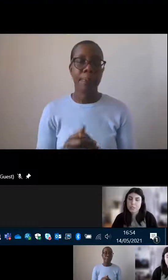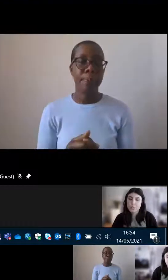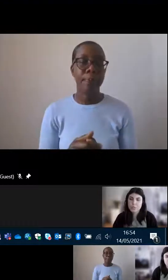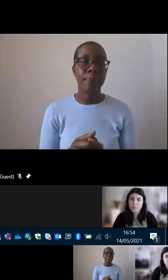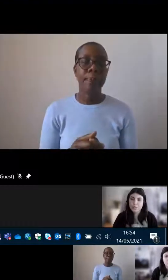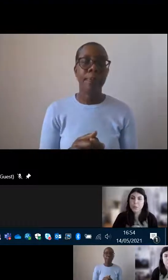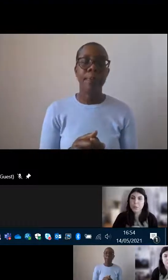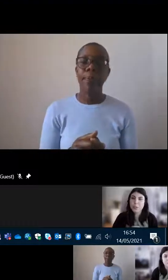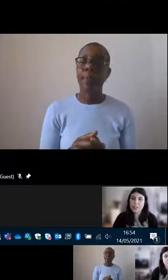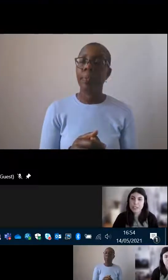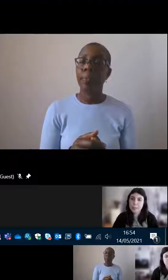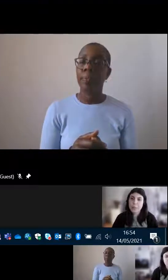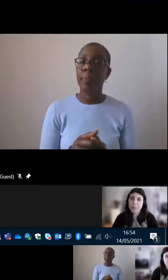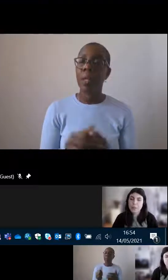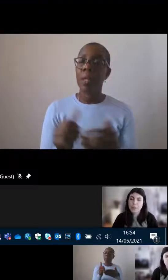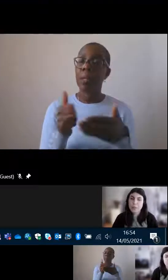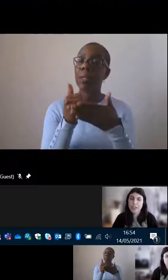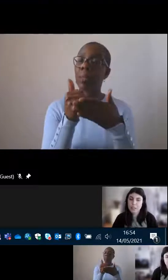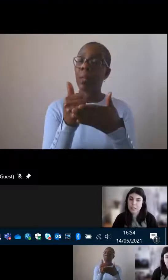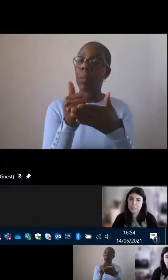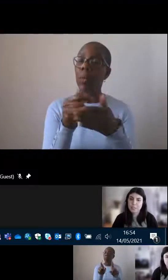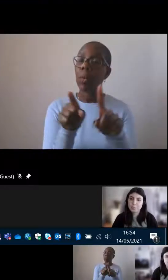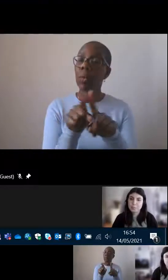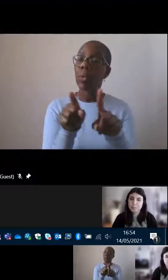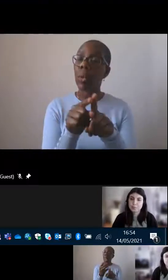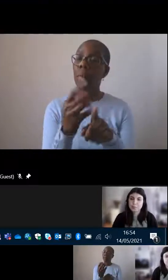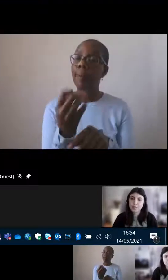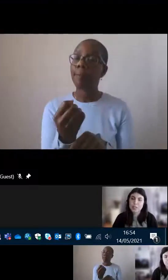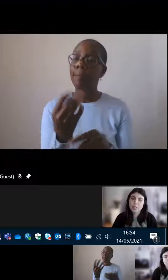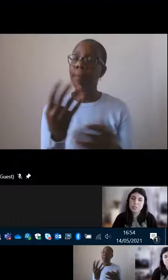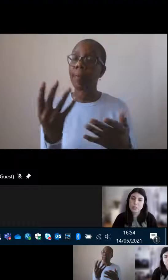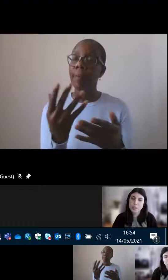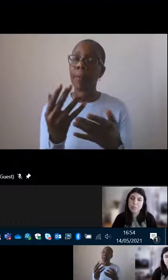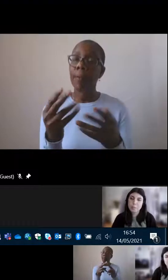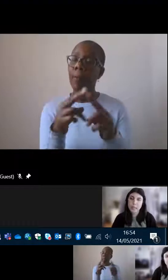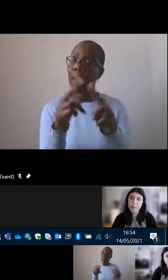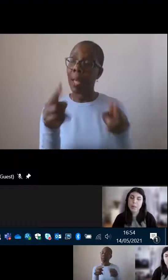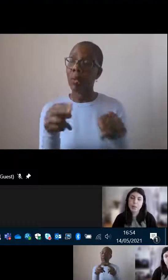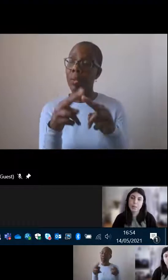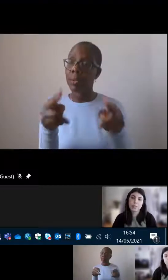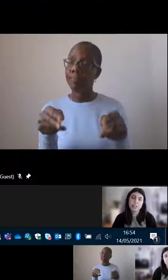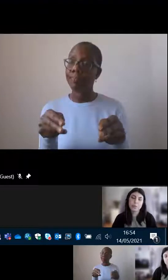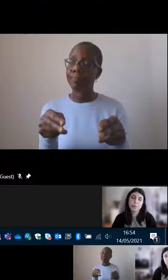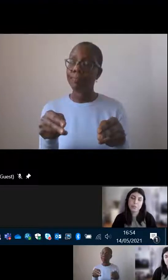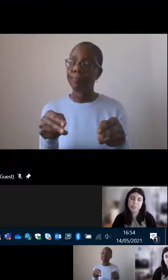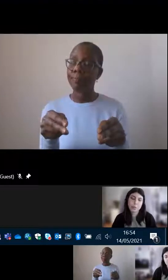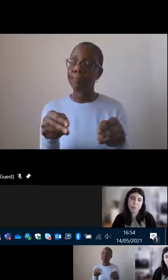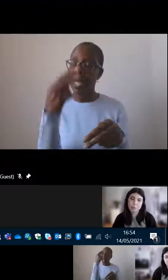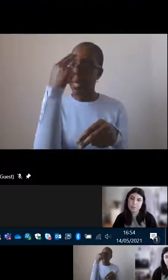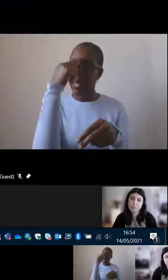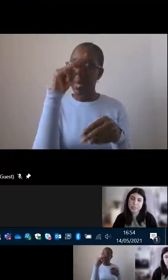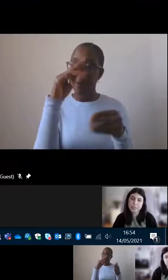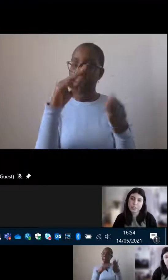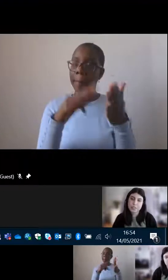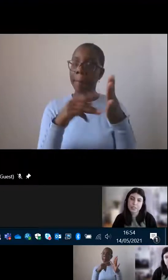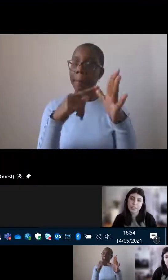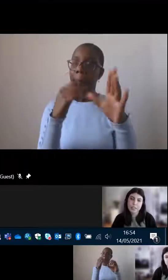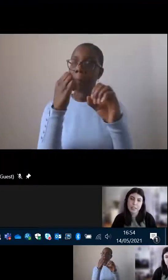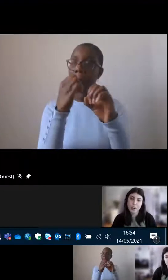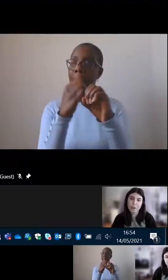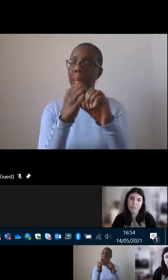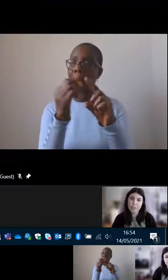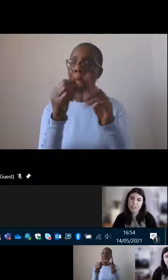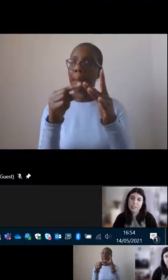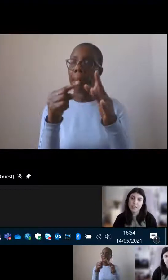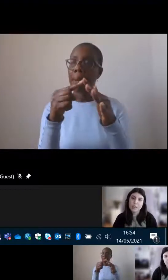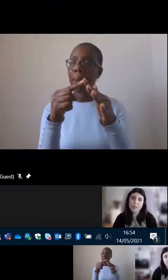So there's also support available with housing. So there's the Magpie project, which is a brilliant service.